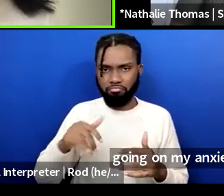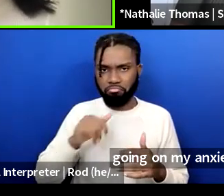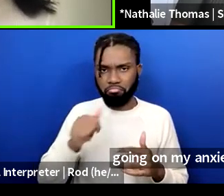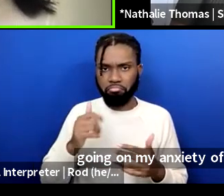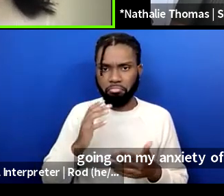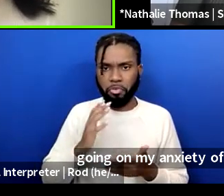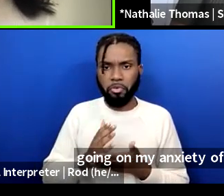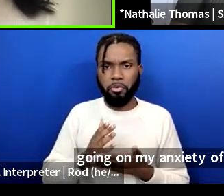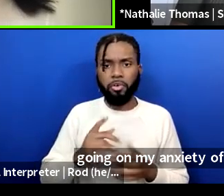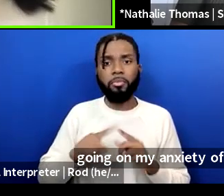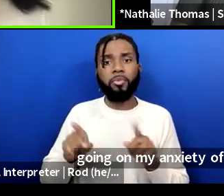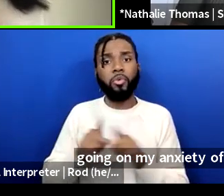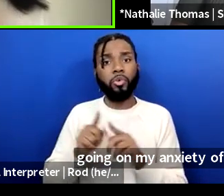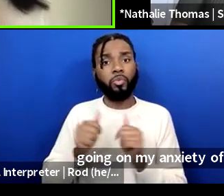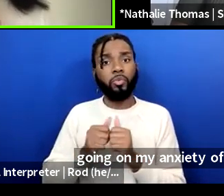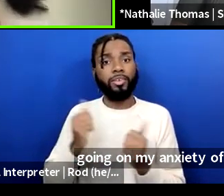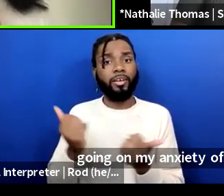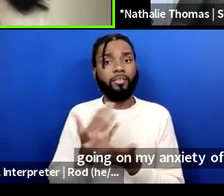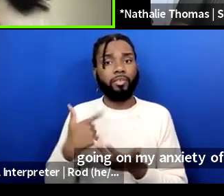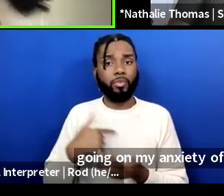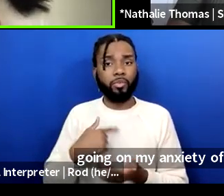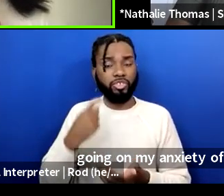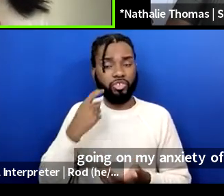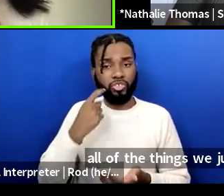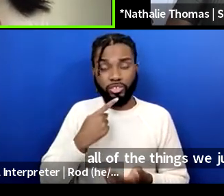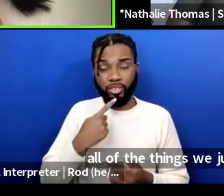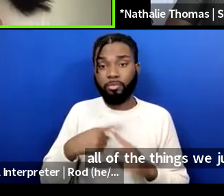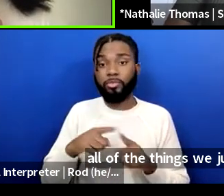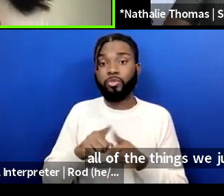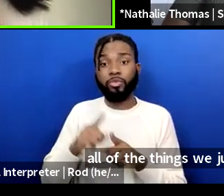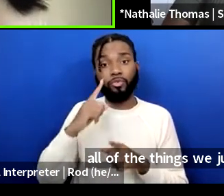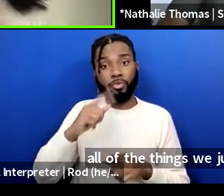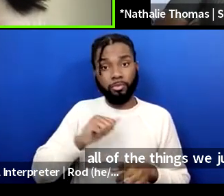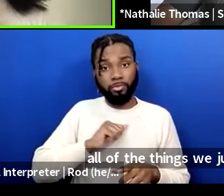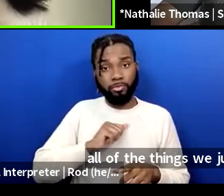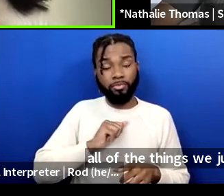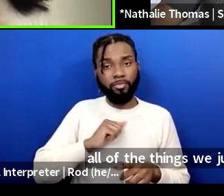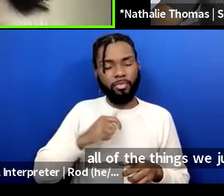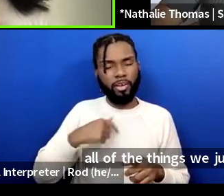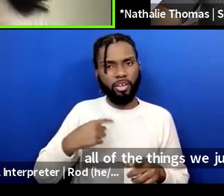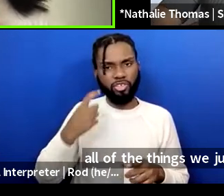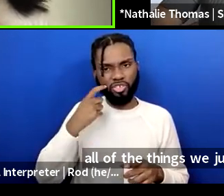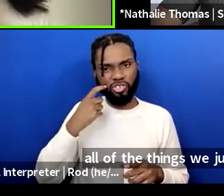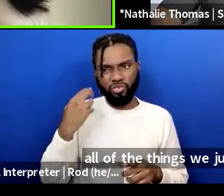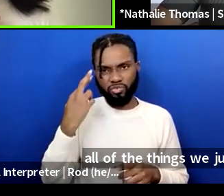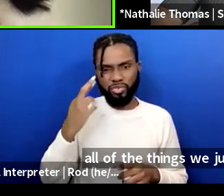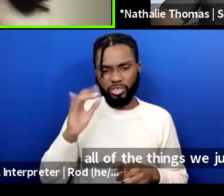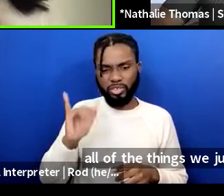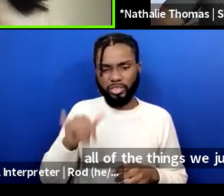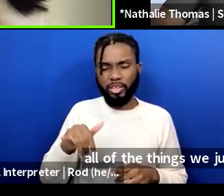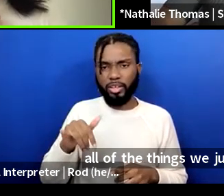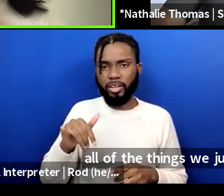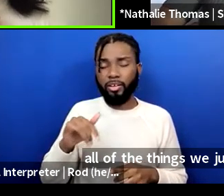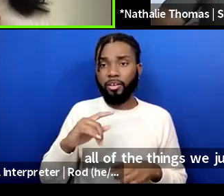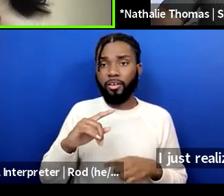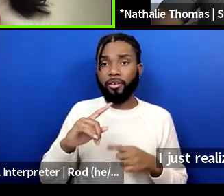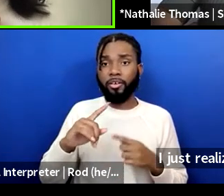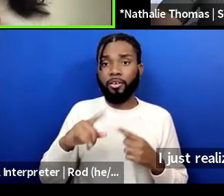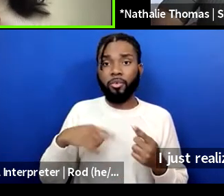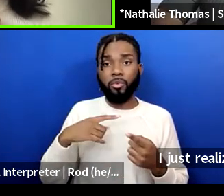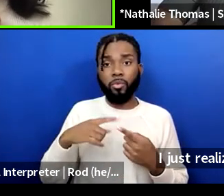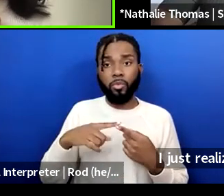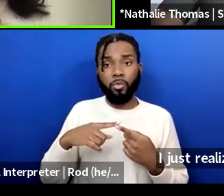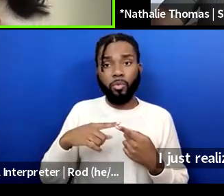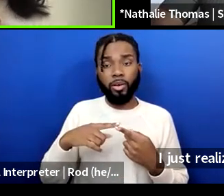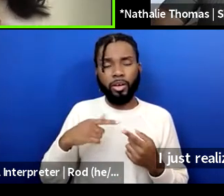of the things we just said, and for me personally, I just realized it when I said it out